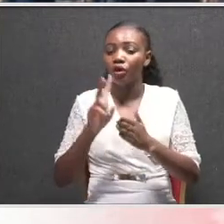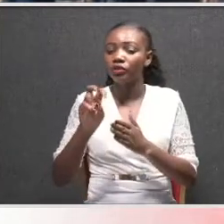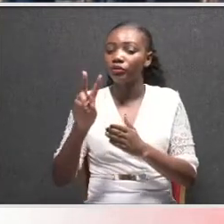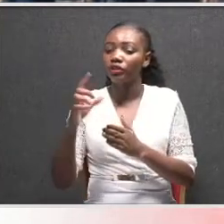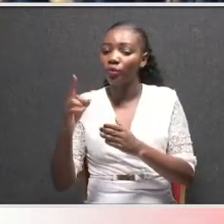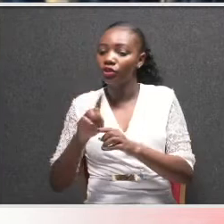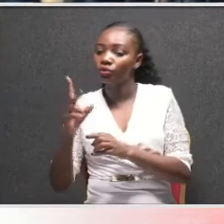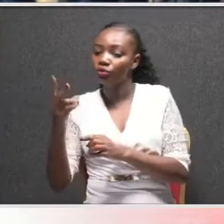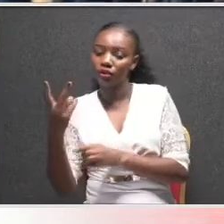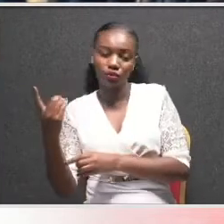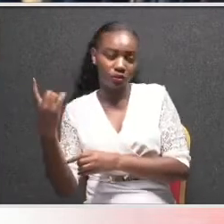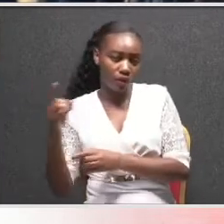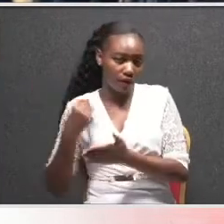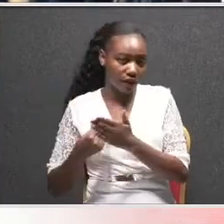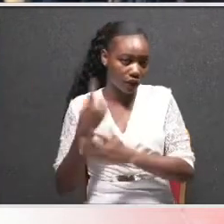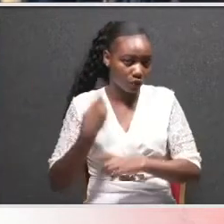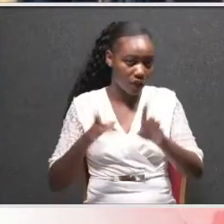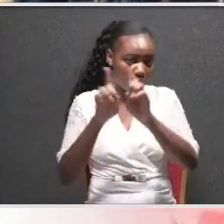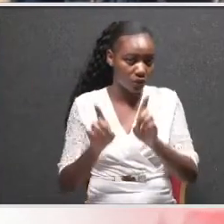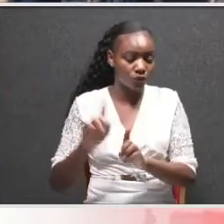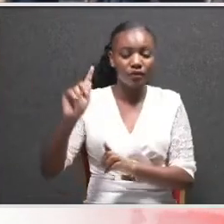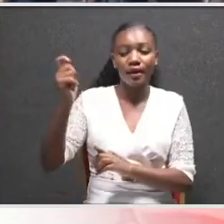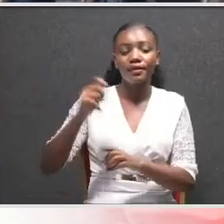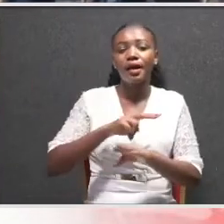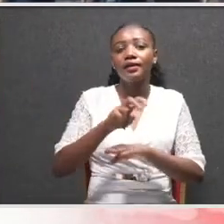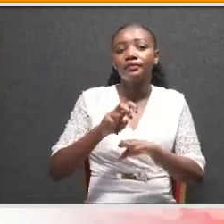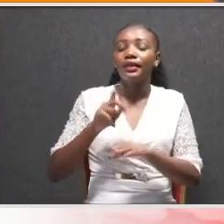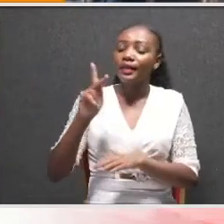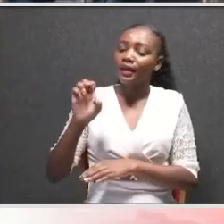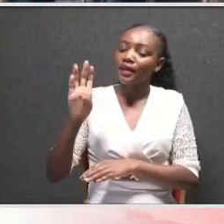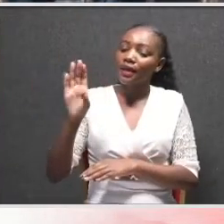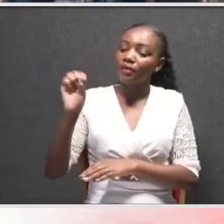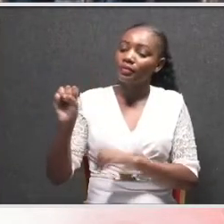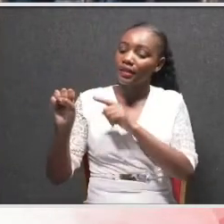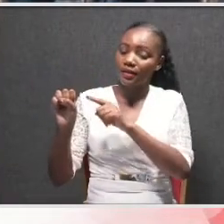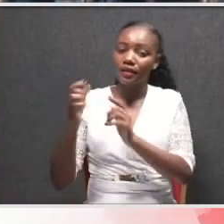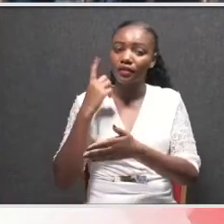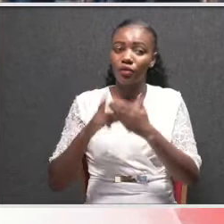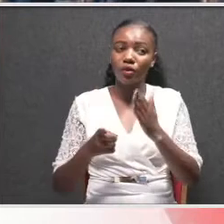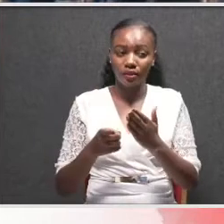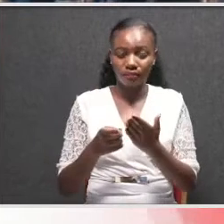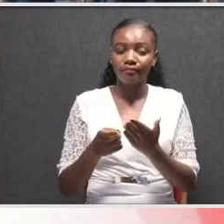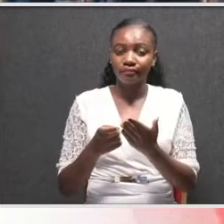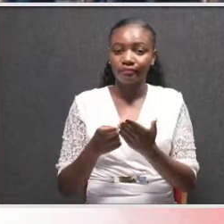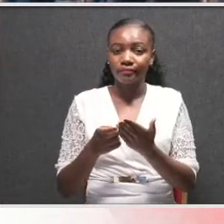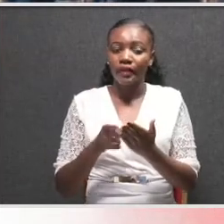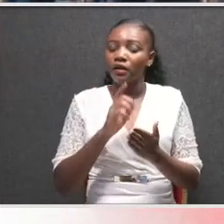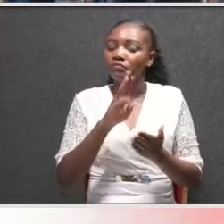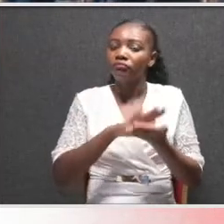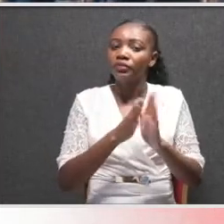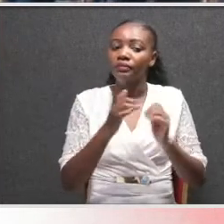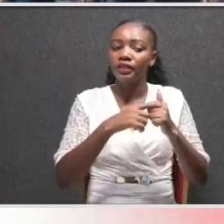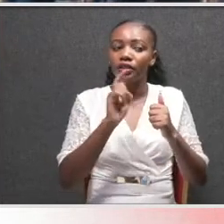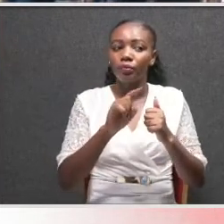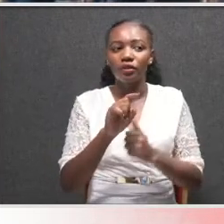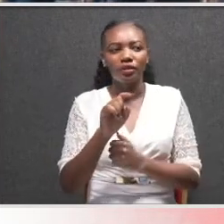financial year. However, according to the Kenya National Bureau of Statistics, the rate of inflation climbed to